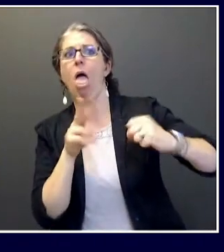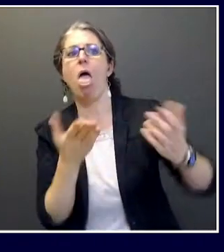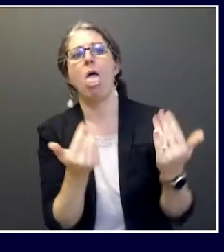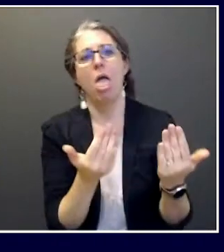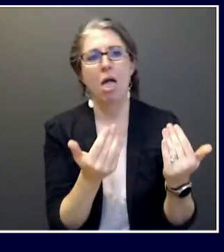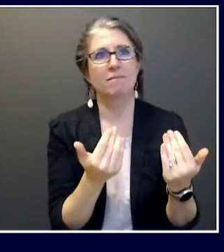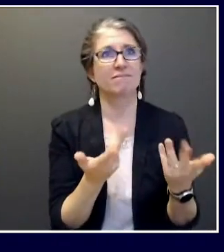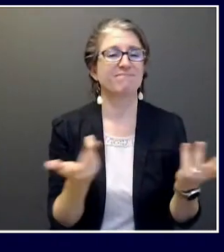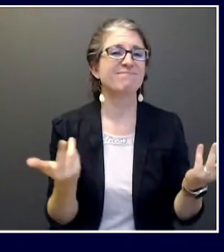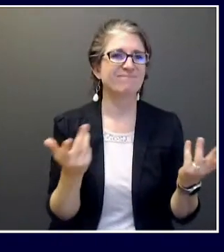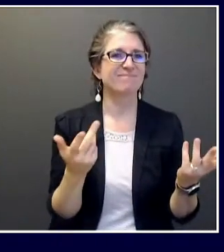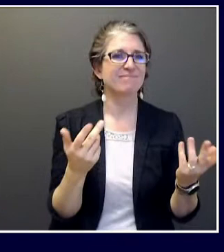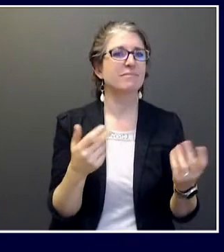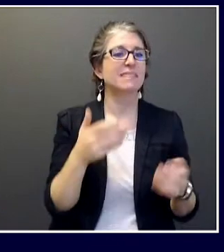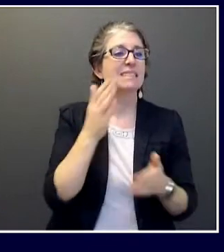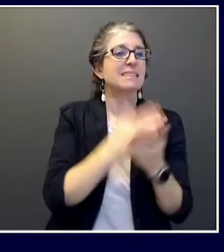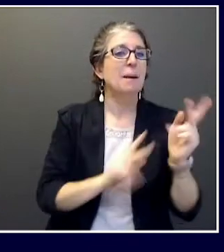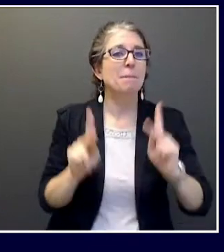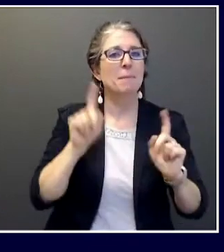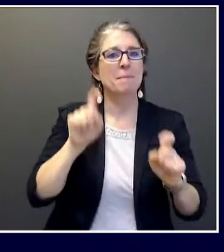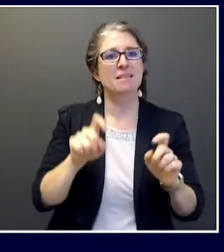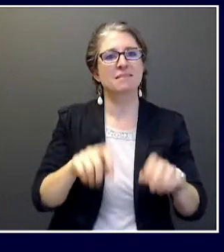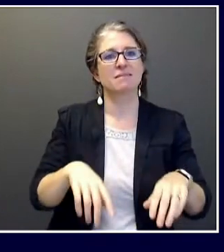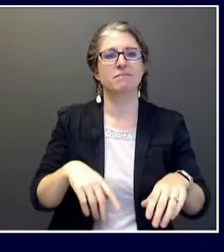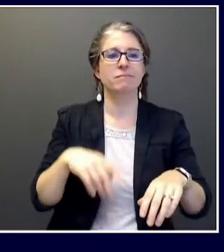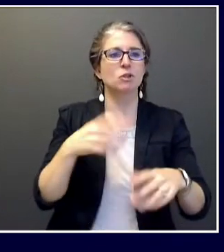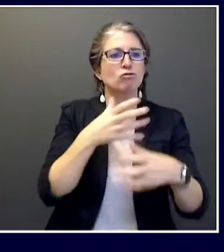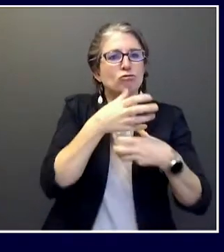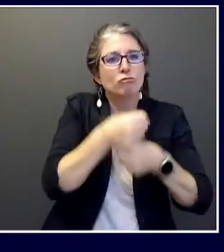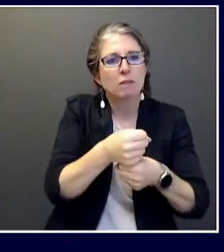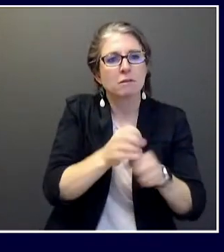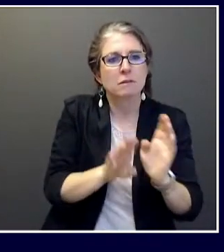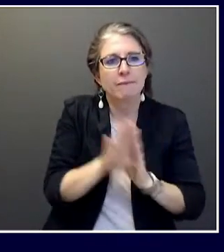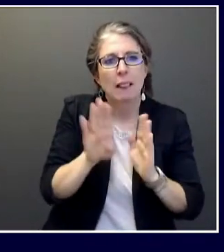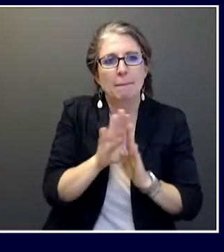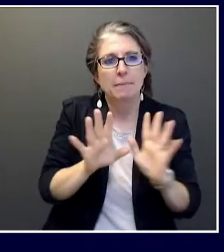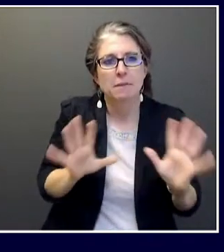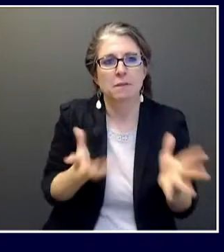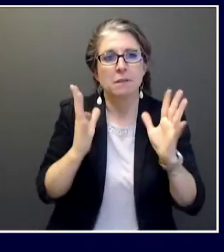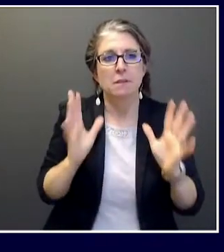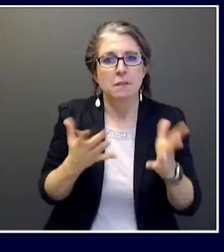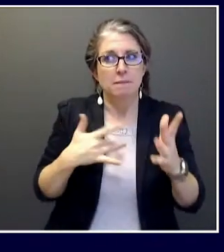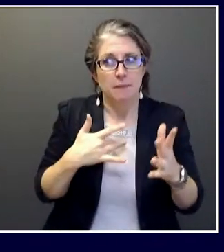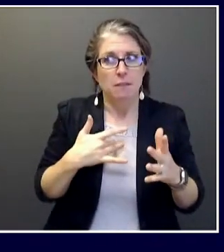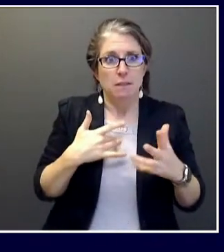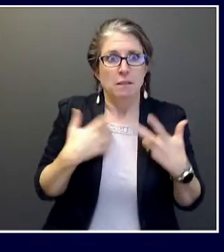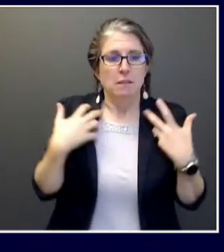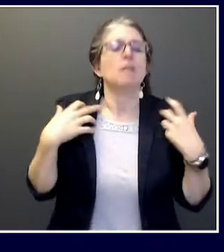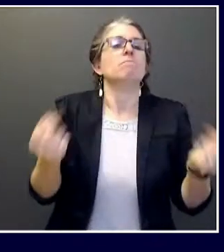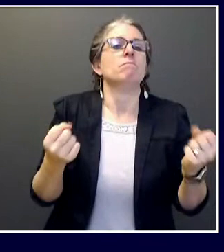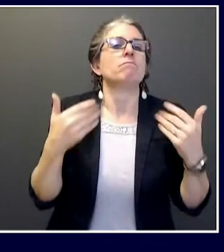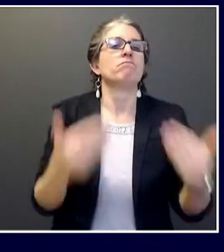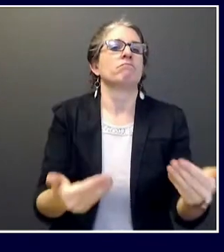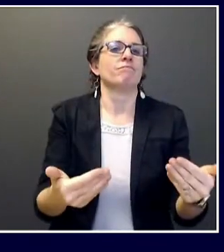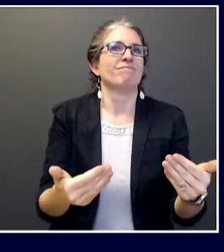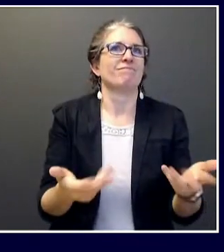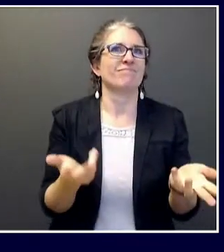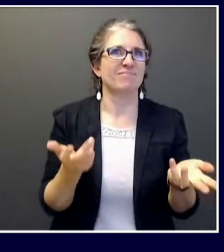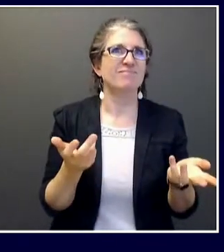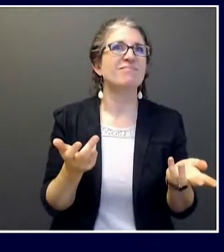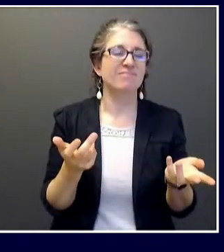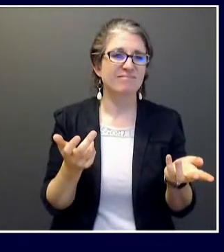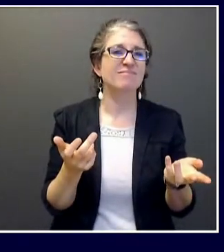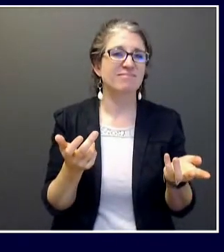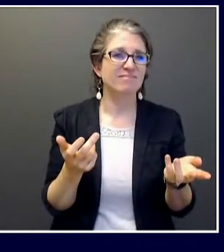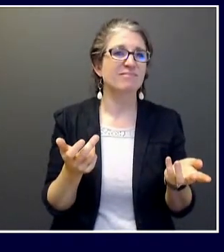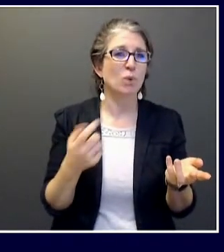time. It's not a switch that we flip on the wall. It's something that we have to work at, something that we have to do deliberately and seek out and build as we